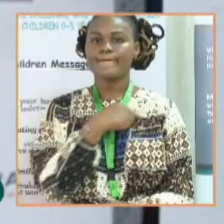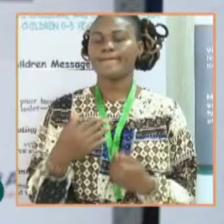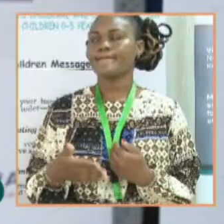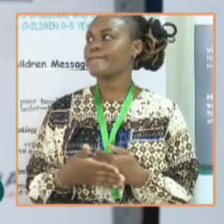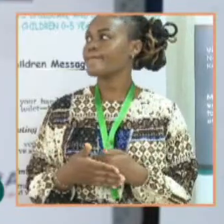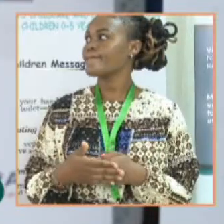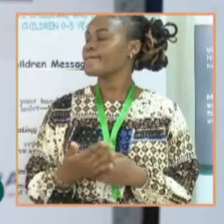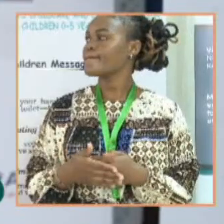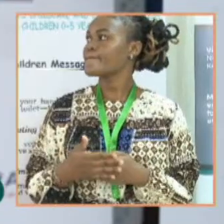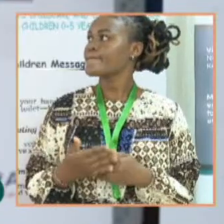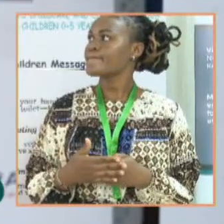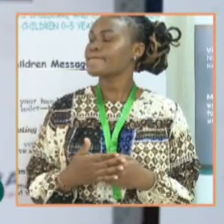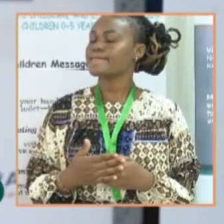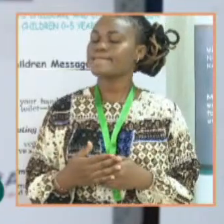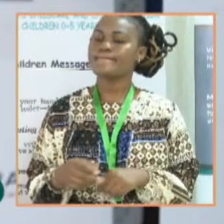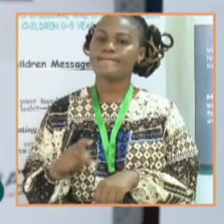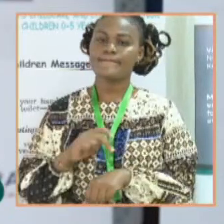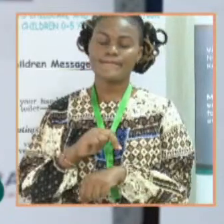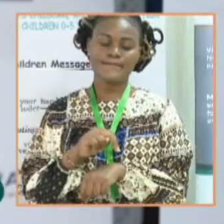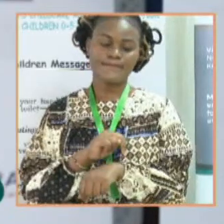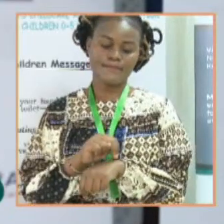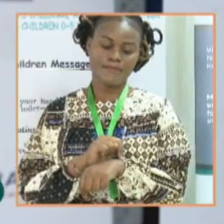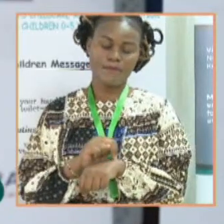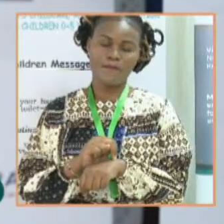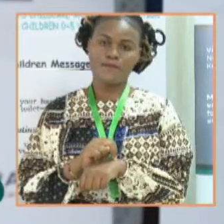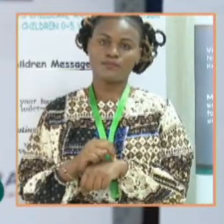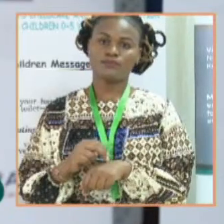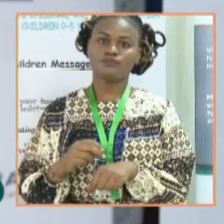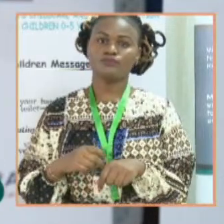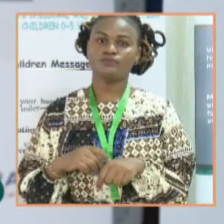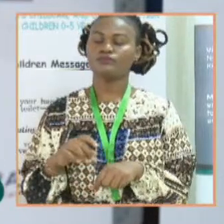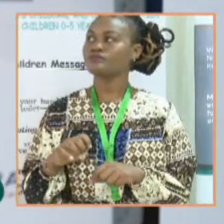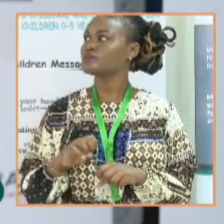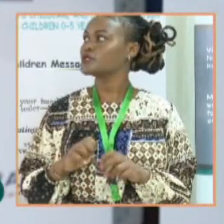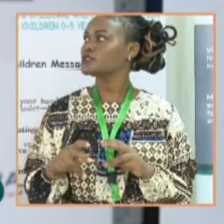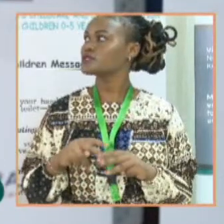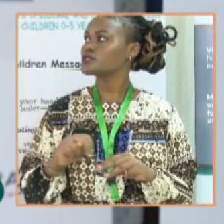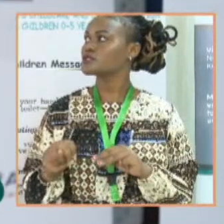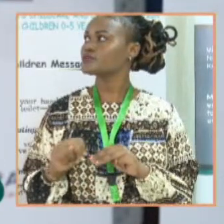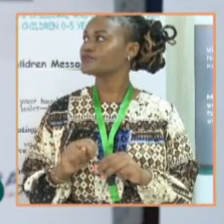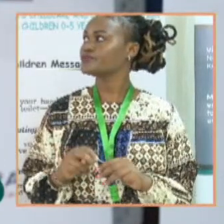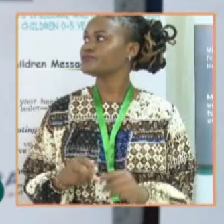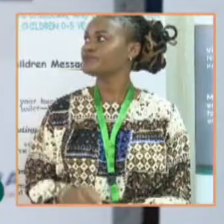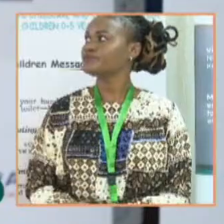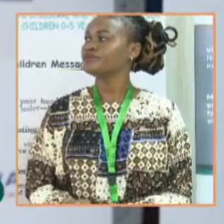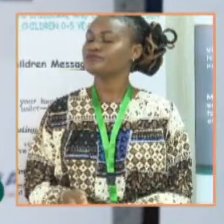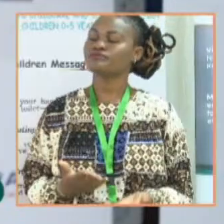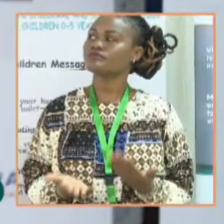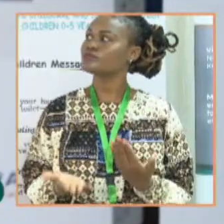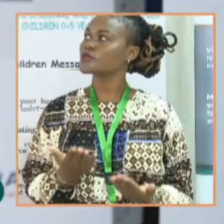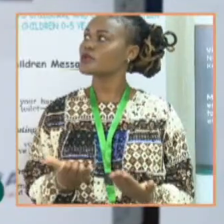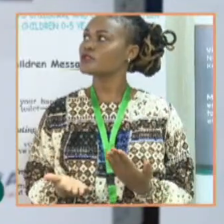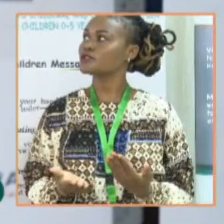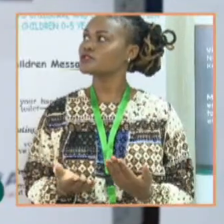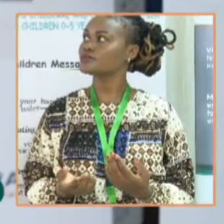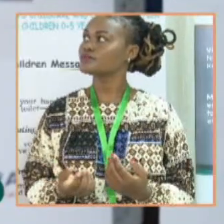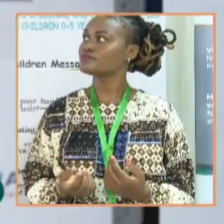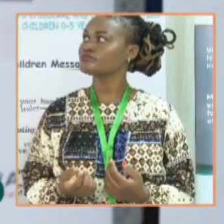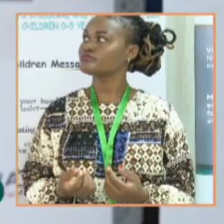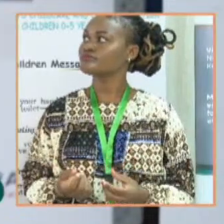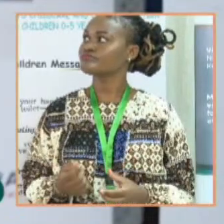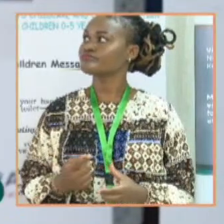a percentage of the National Ministry of Health budget. Again, it's a range, so the allocation is